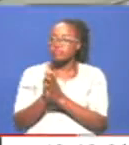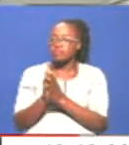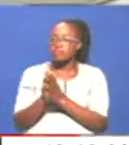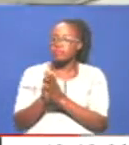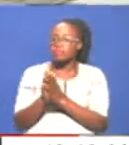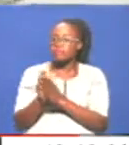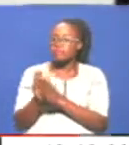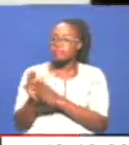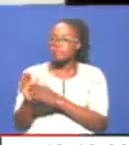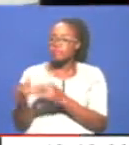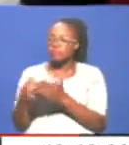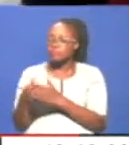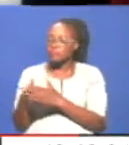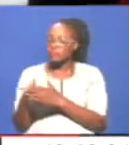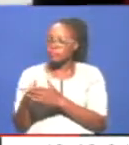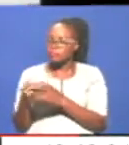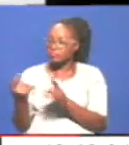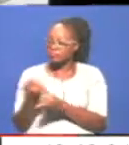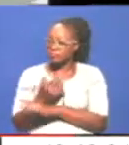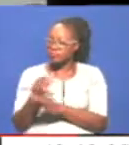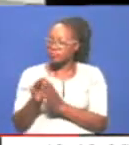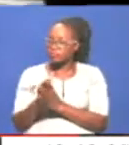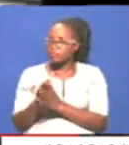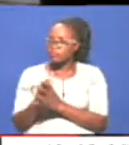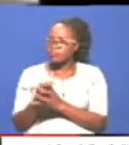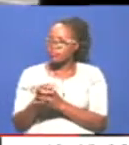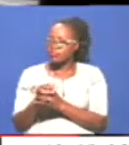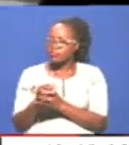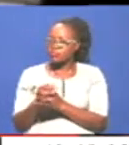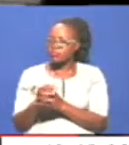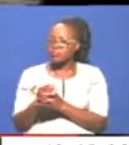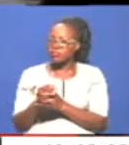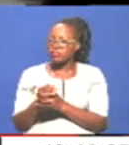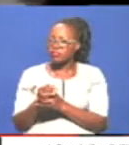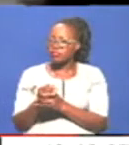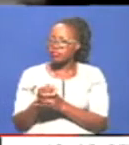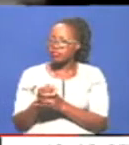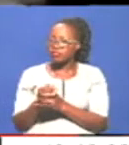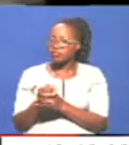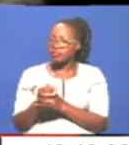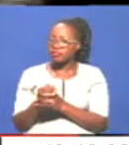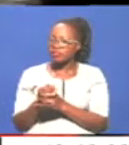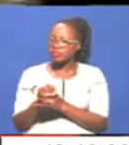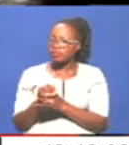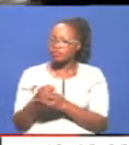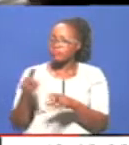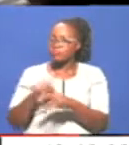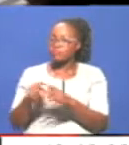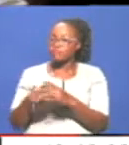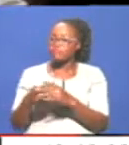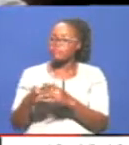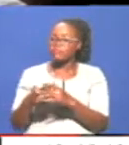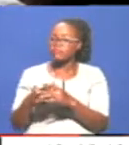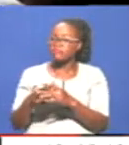So. So with time, what happens is that when they start young, at 7, for example, you get the under